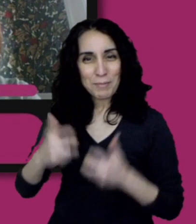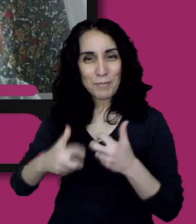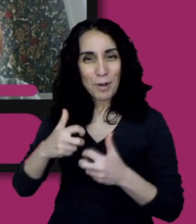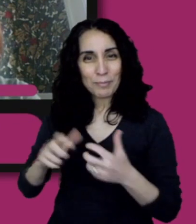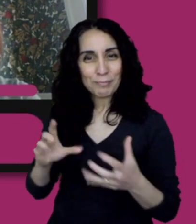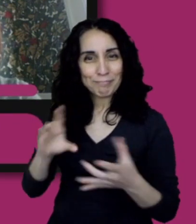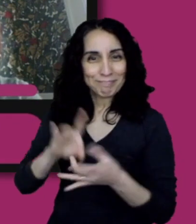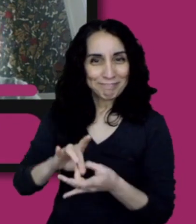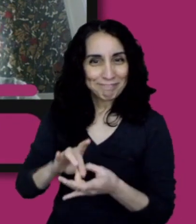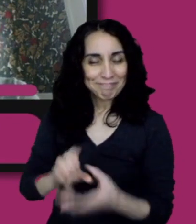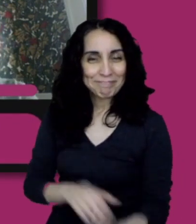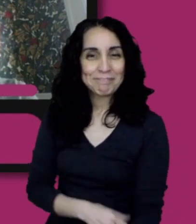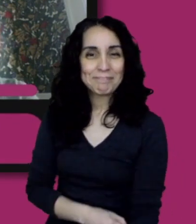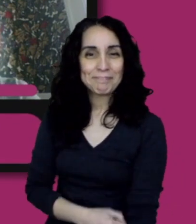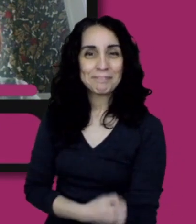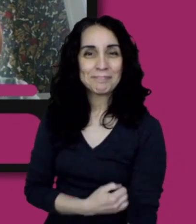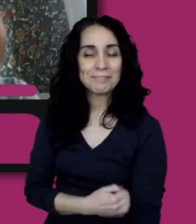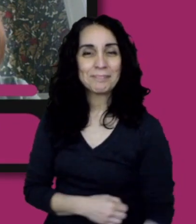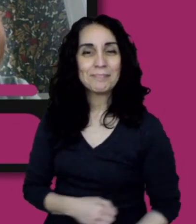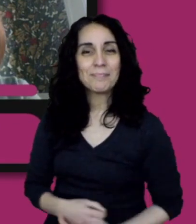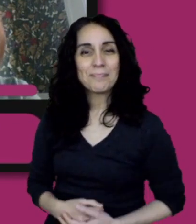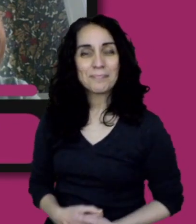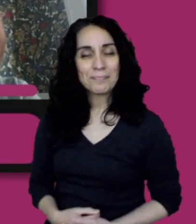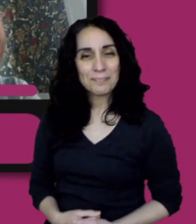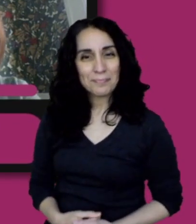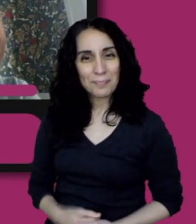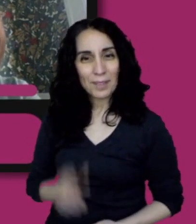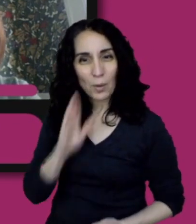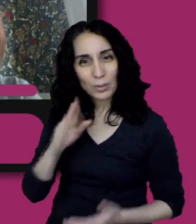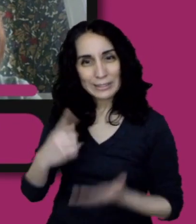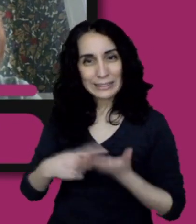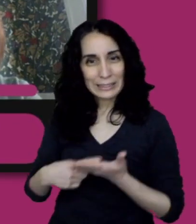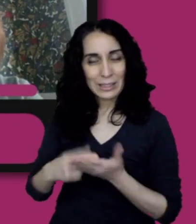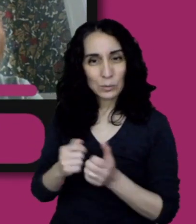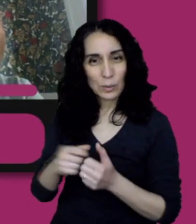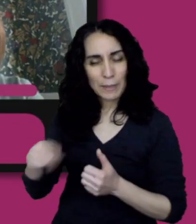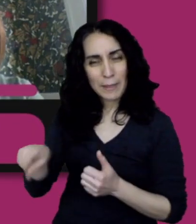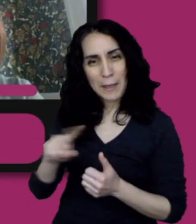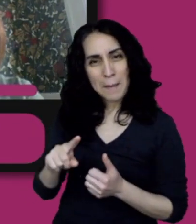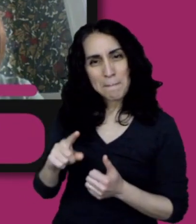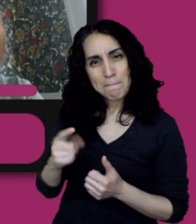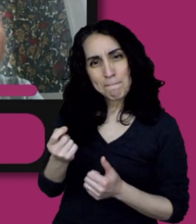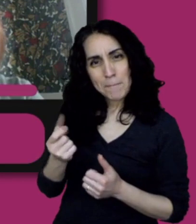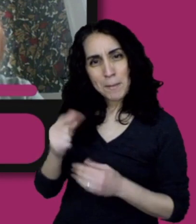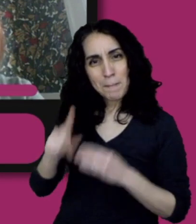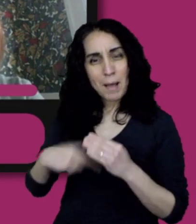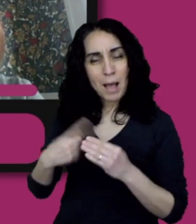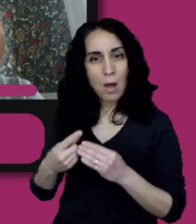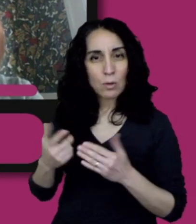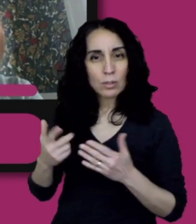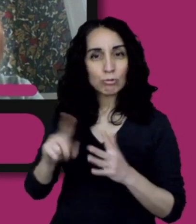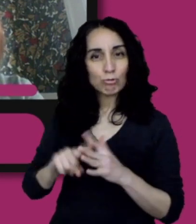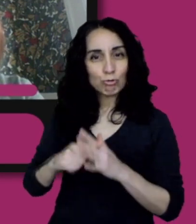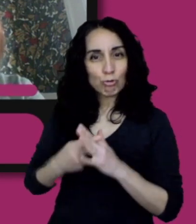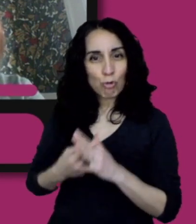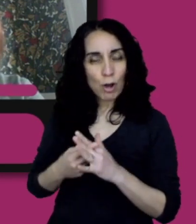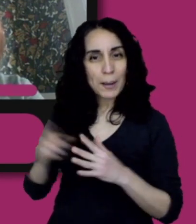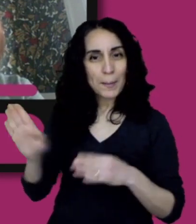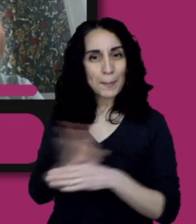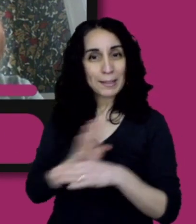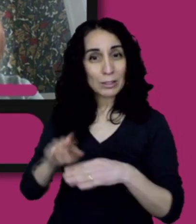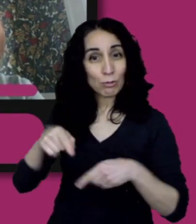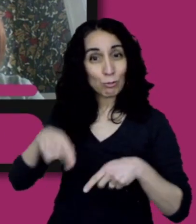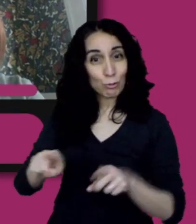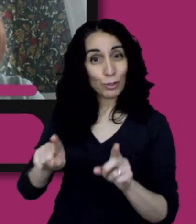some trouble connecting to us, but we did want to talk to Jason and Nancy today about the idea of starting